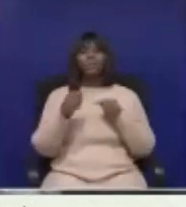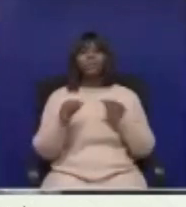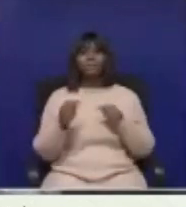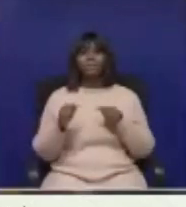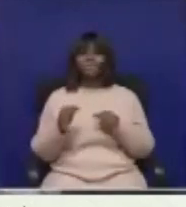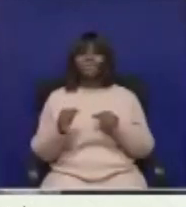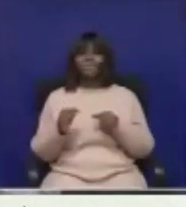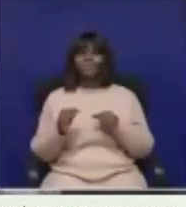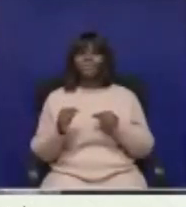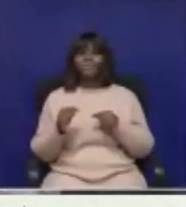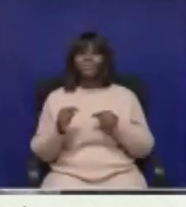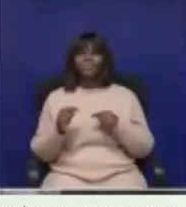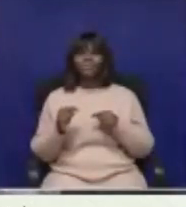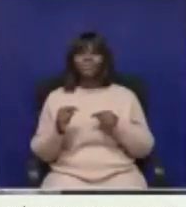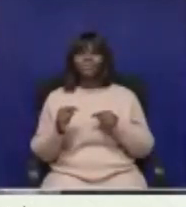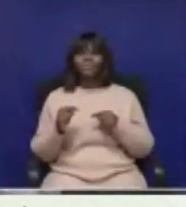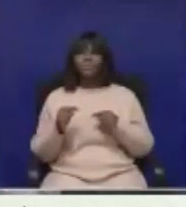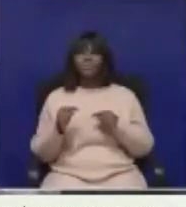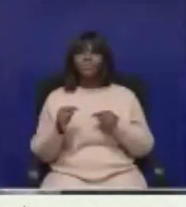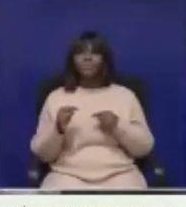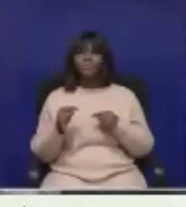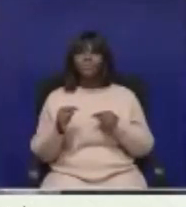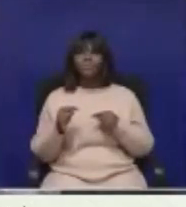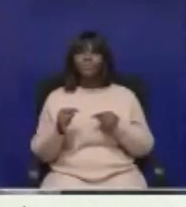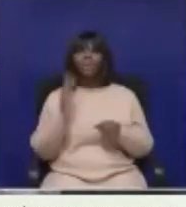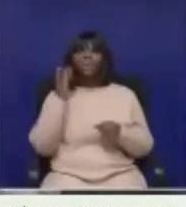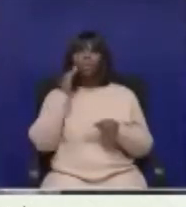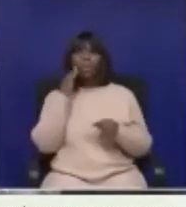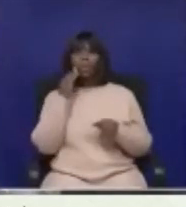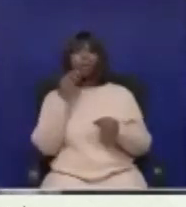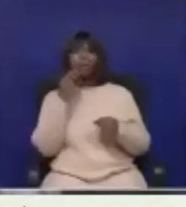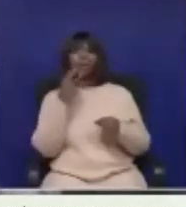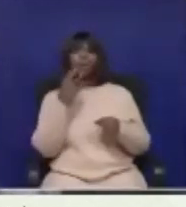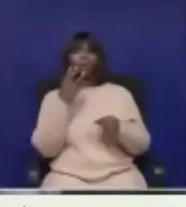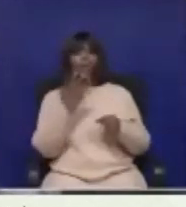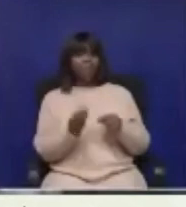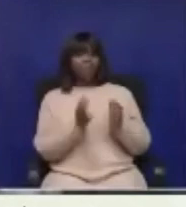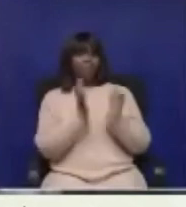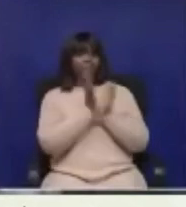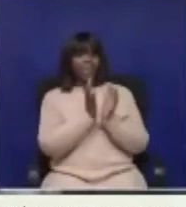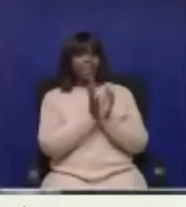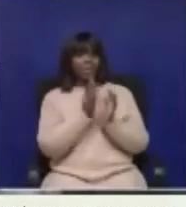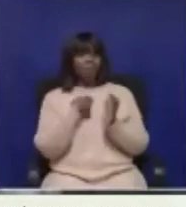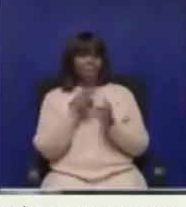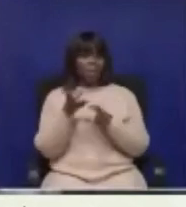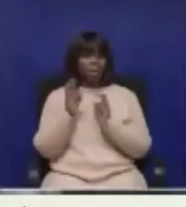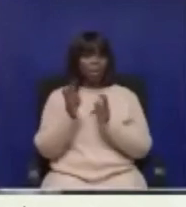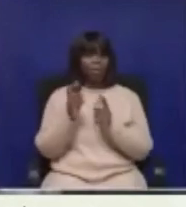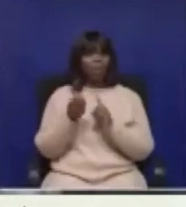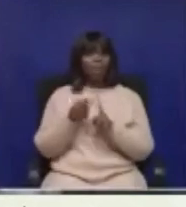Wherever, he doesn't say it in my presence. When he addresses meetings, I listen to